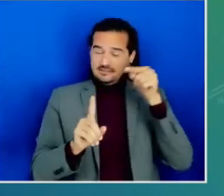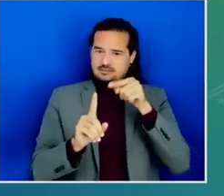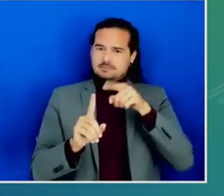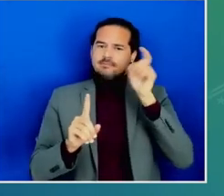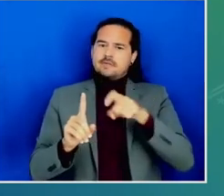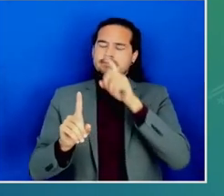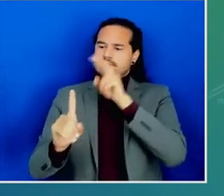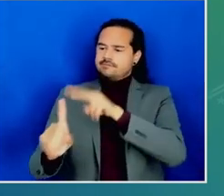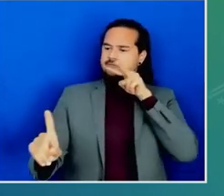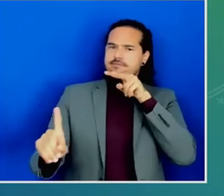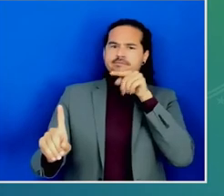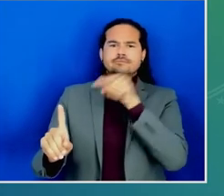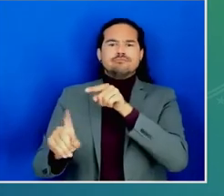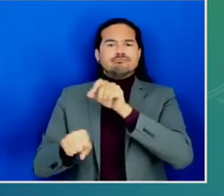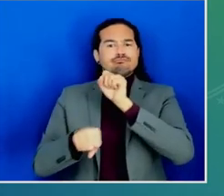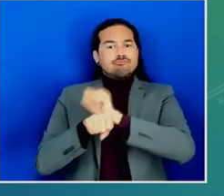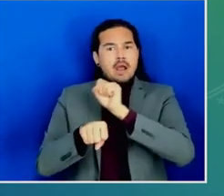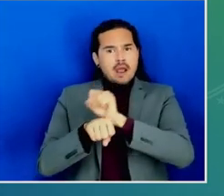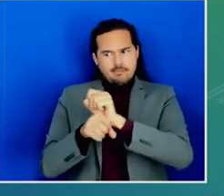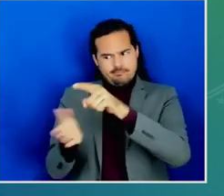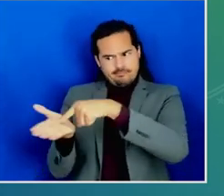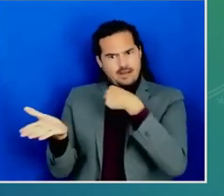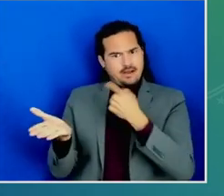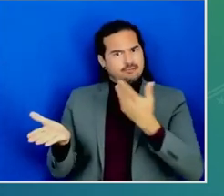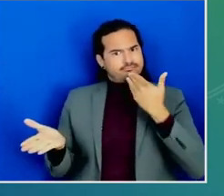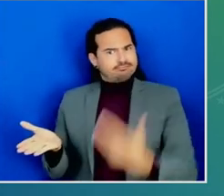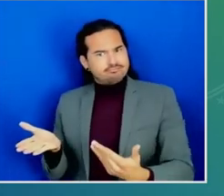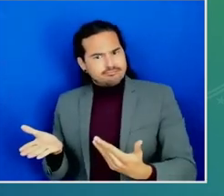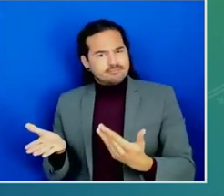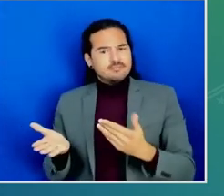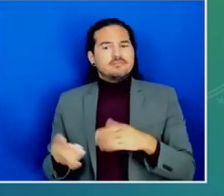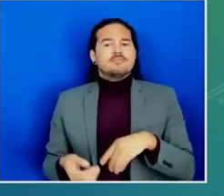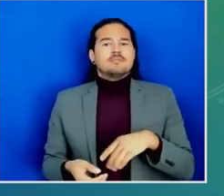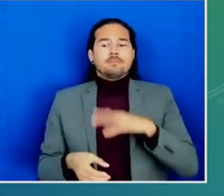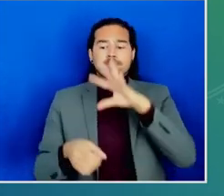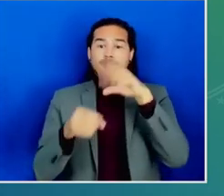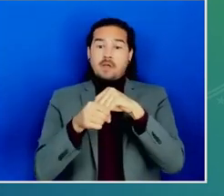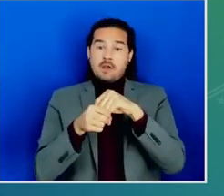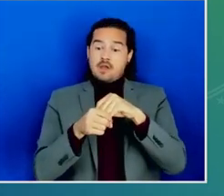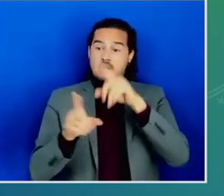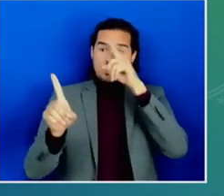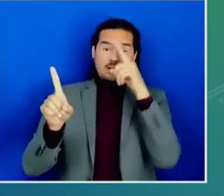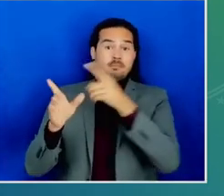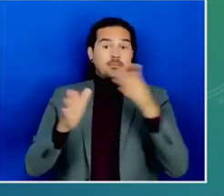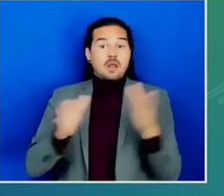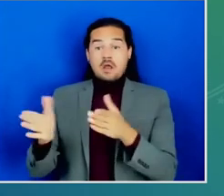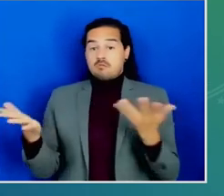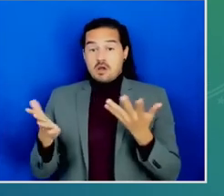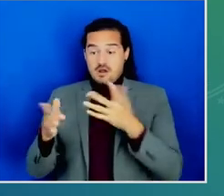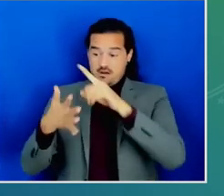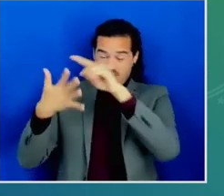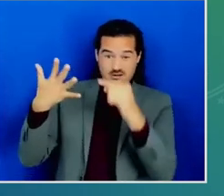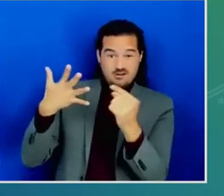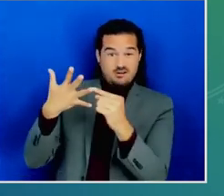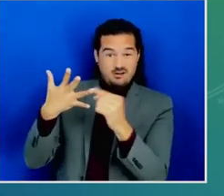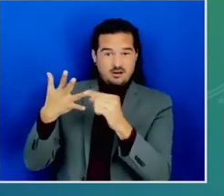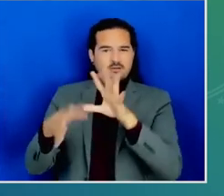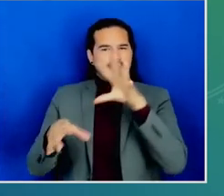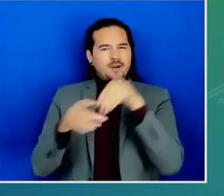union jobs. A key plank of our Build Back Better economy and economic plan is building a